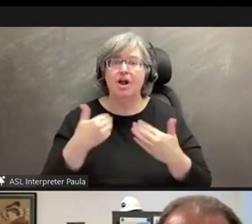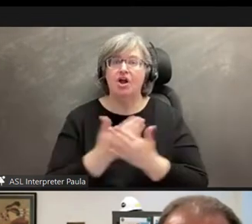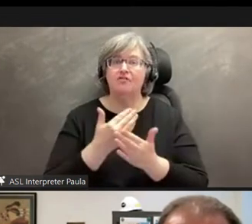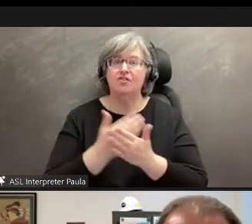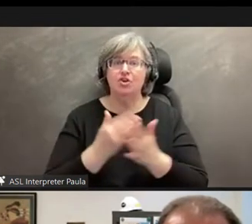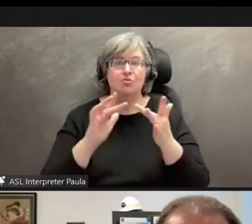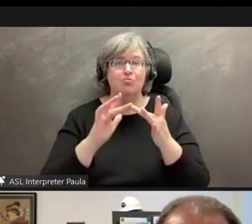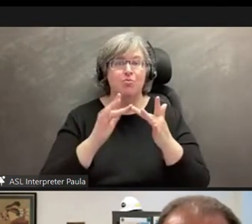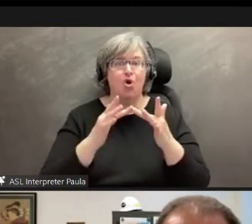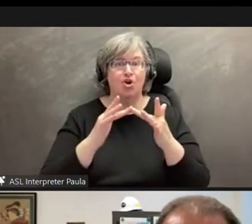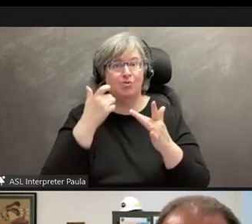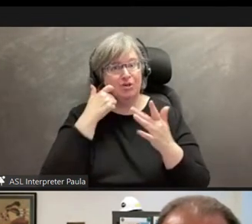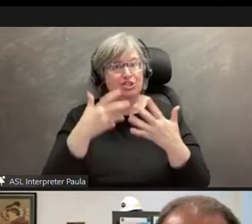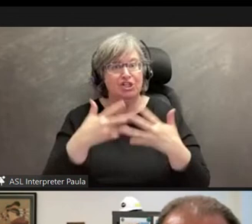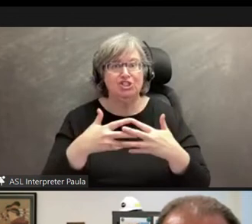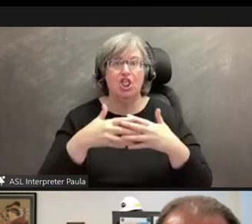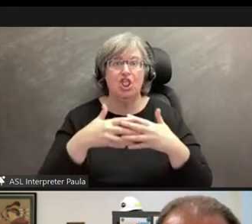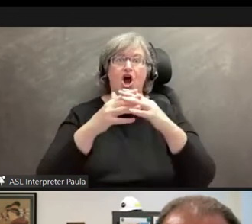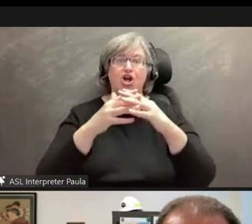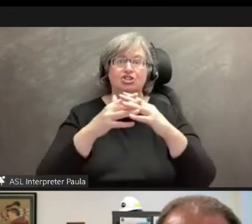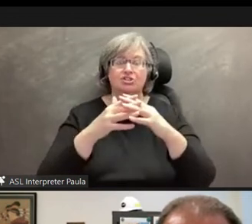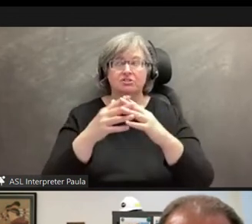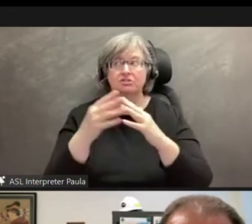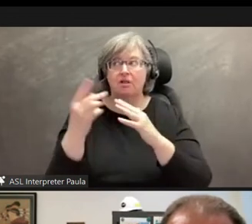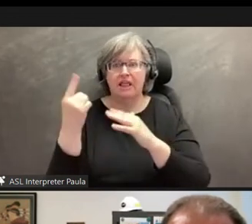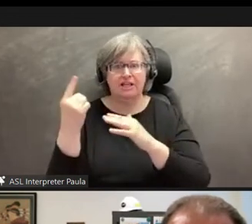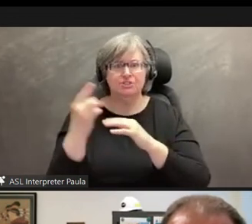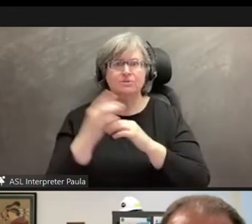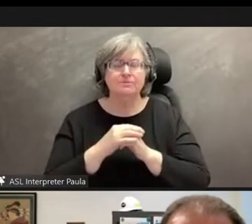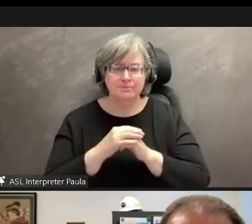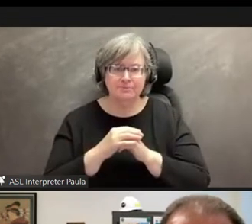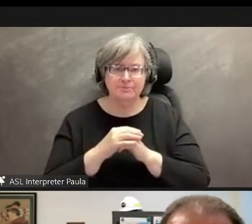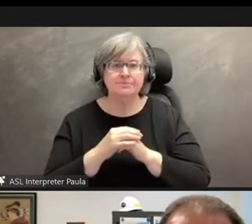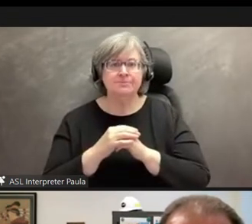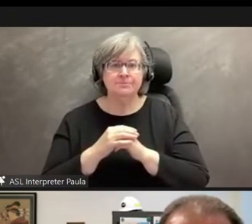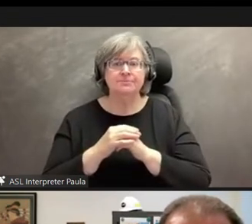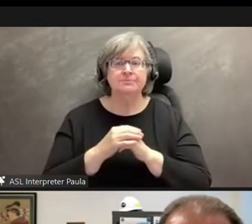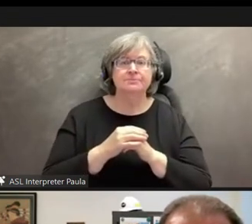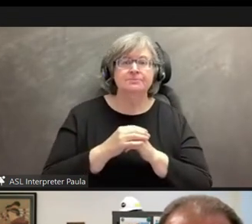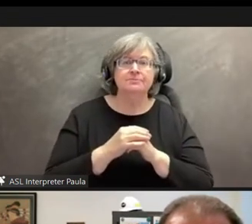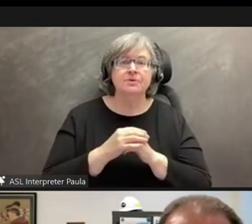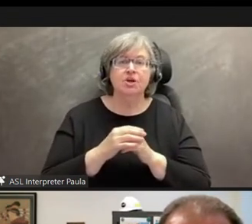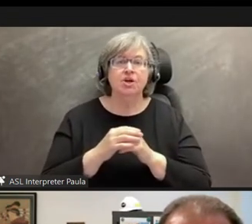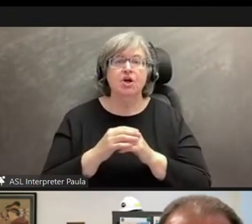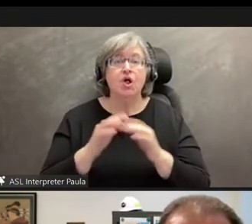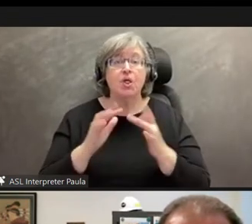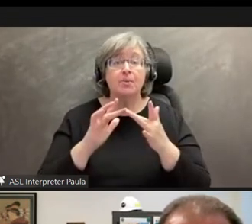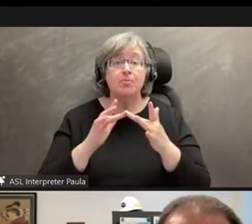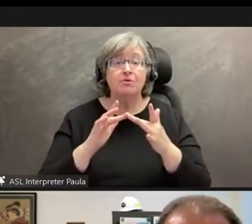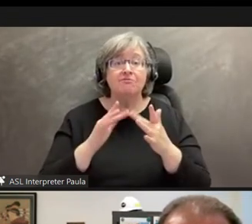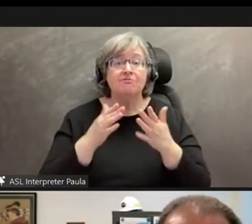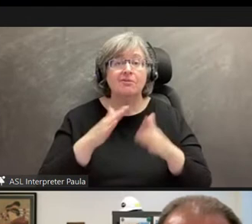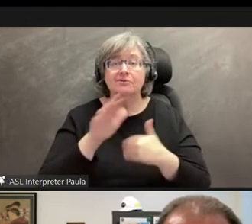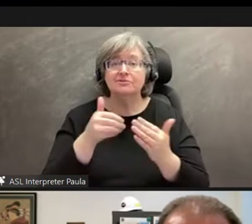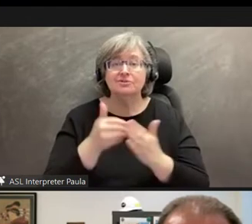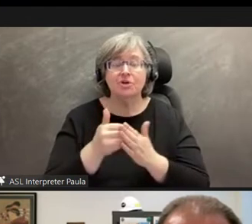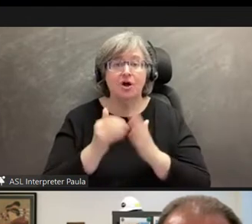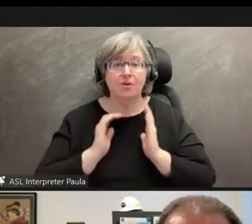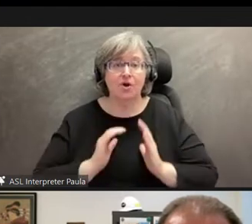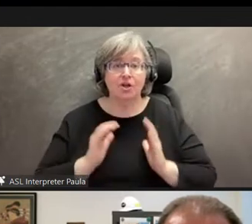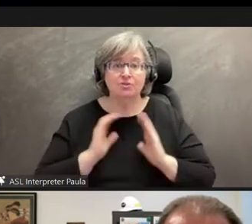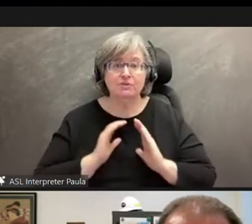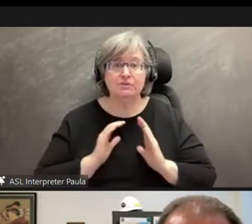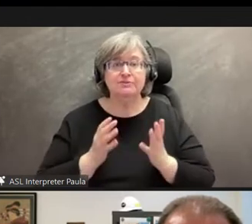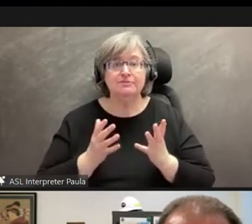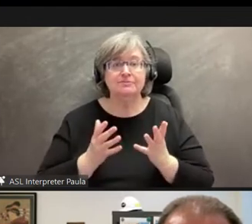portal that we just launched a year ago. And that portal allows all these customers to